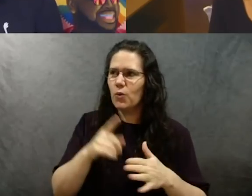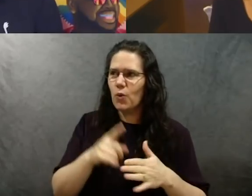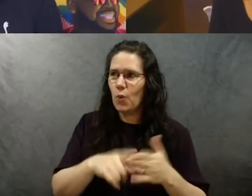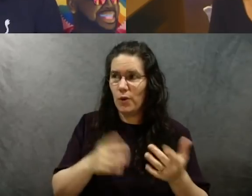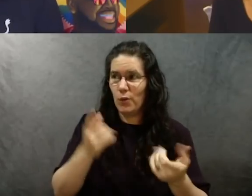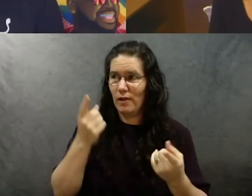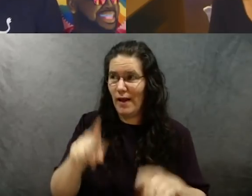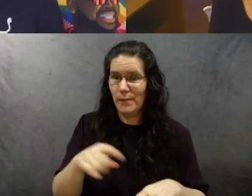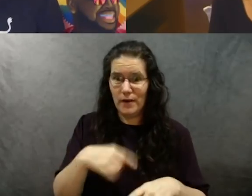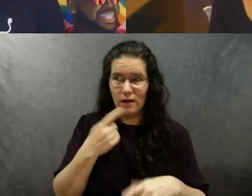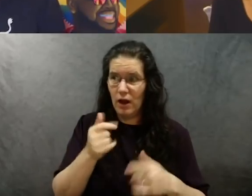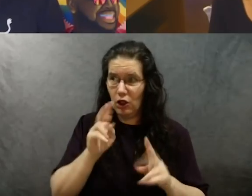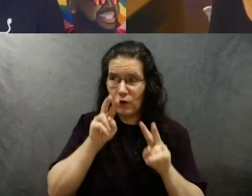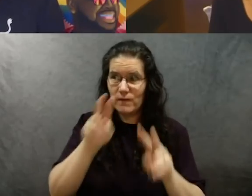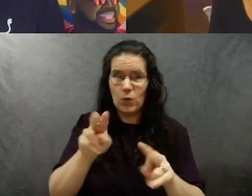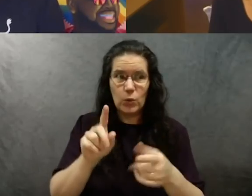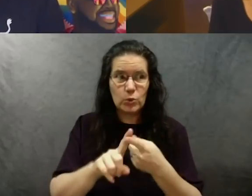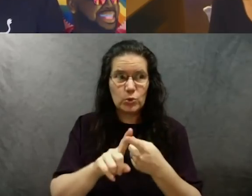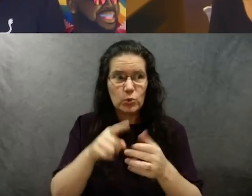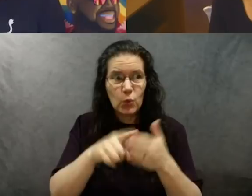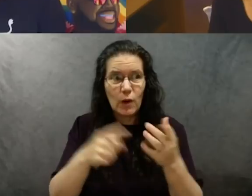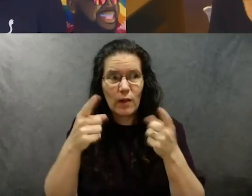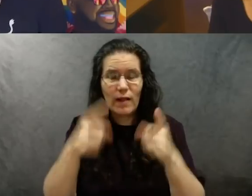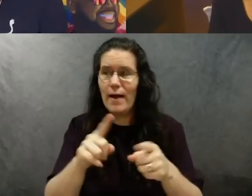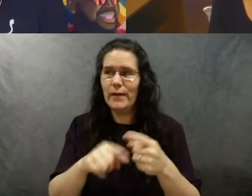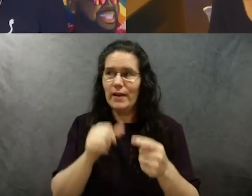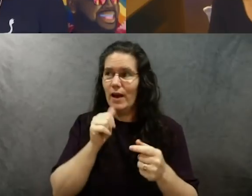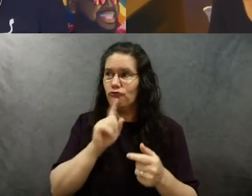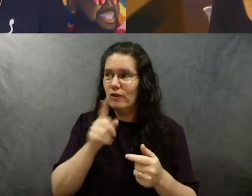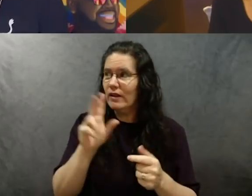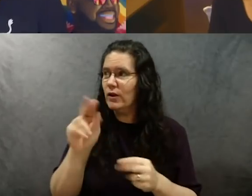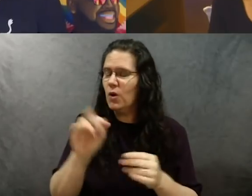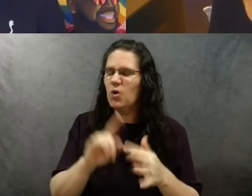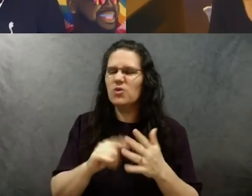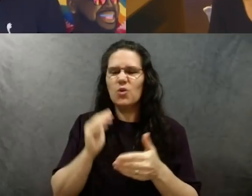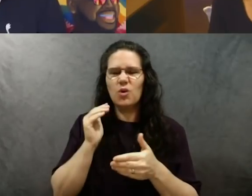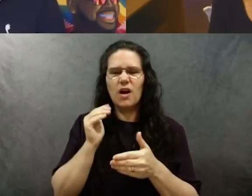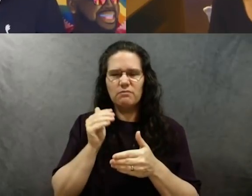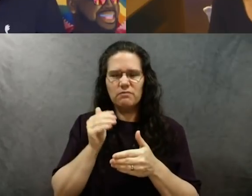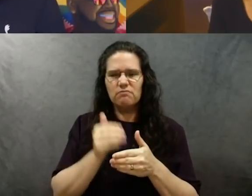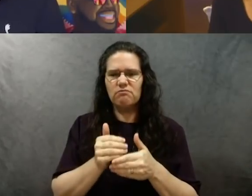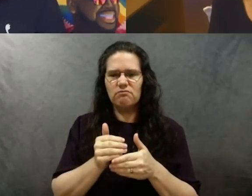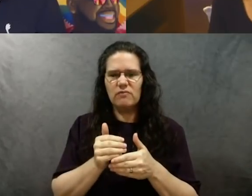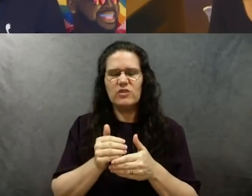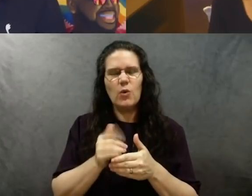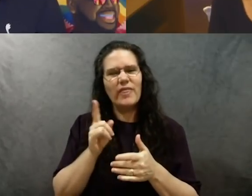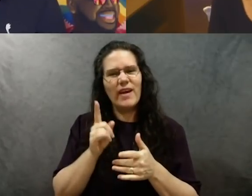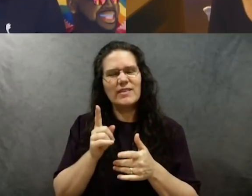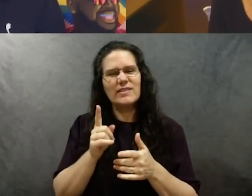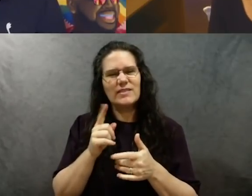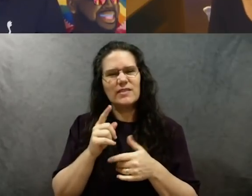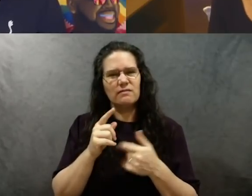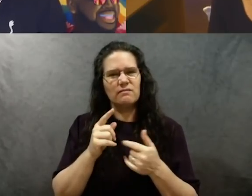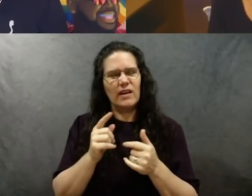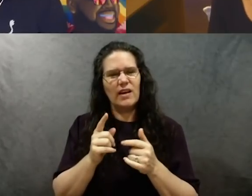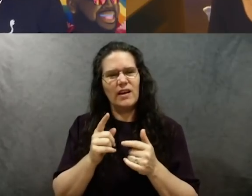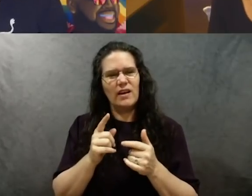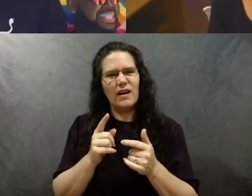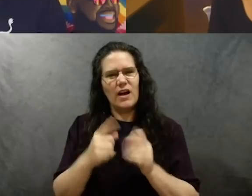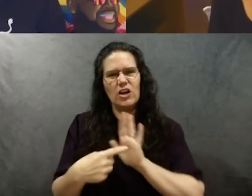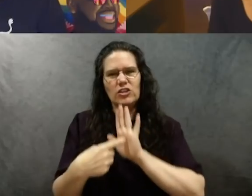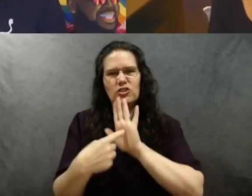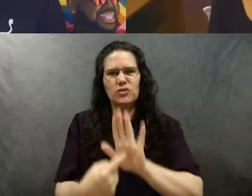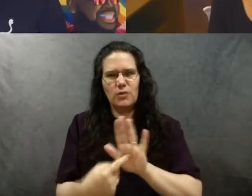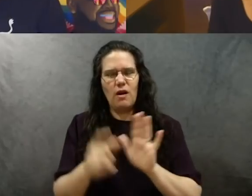going to happen. So I kind of shut down. And I think for me, that's also an expression of trauma, you know, that kind of